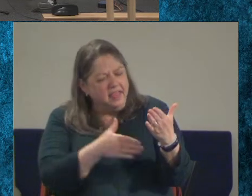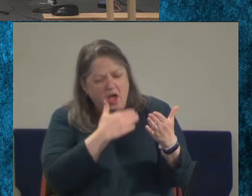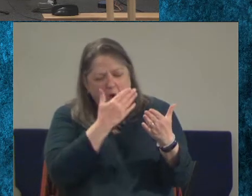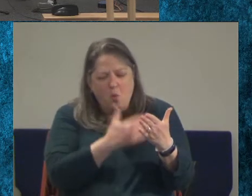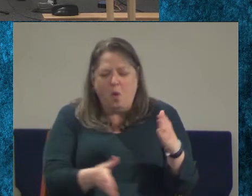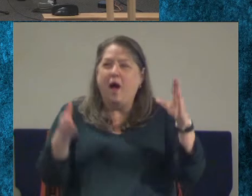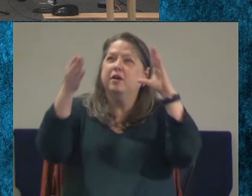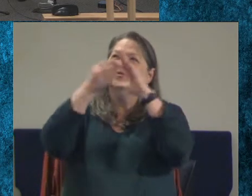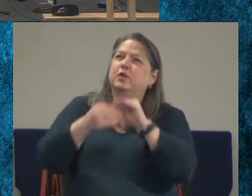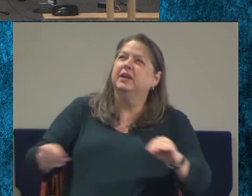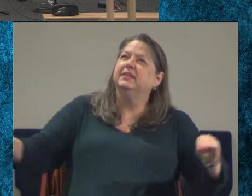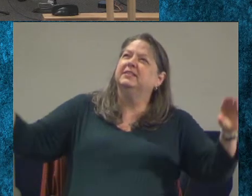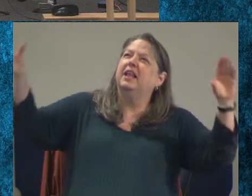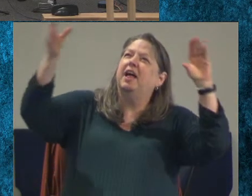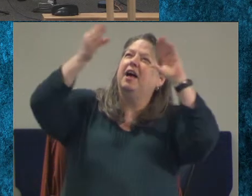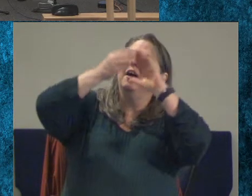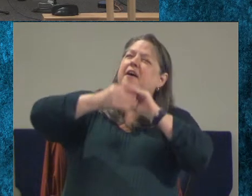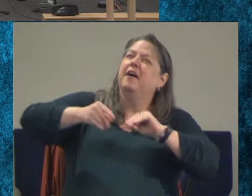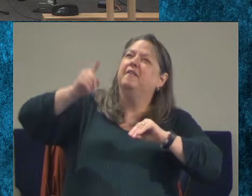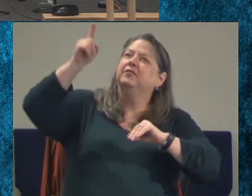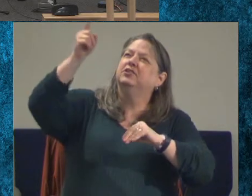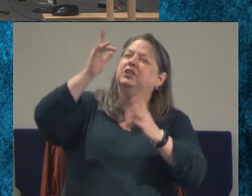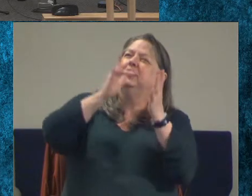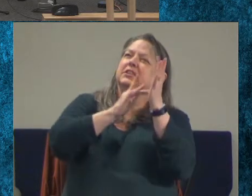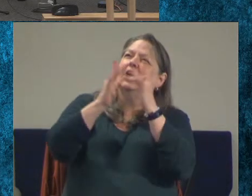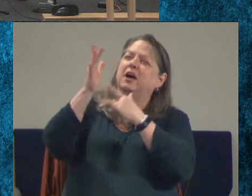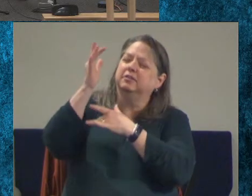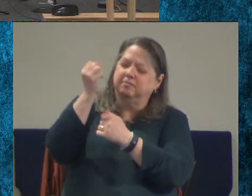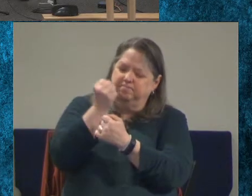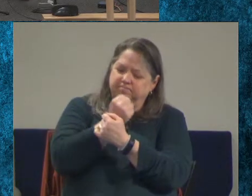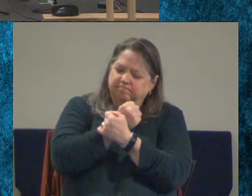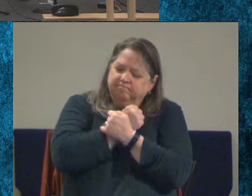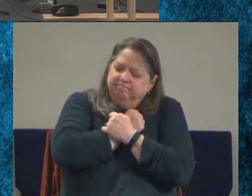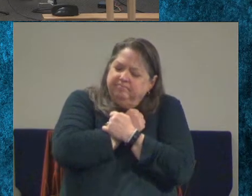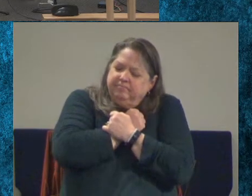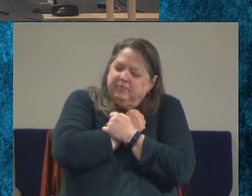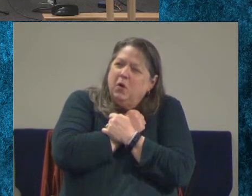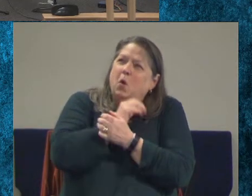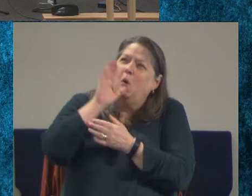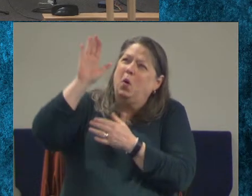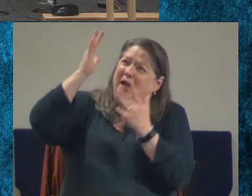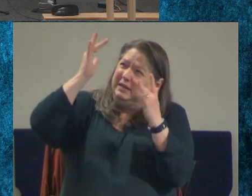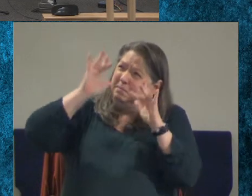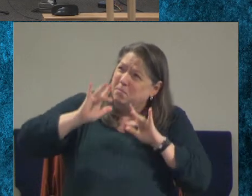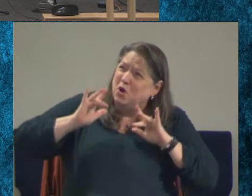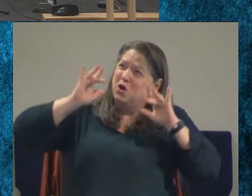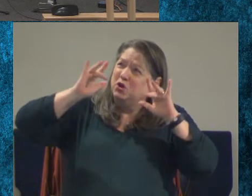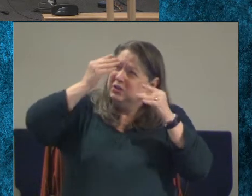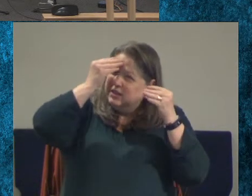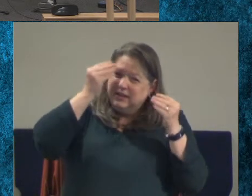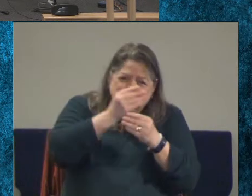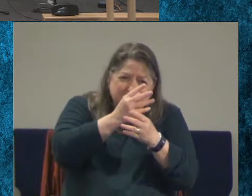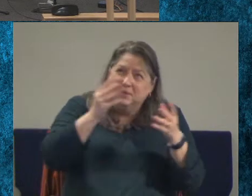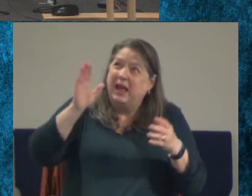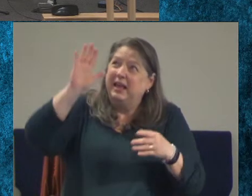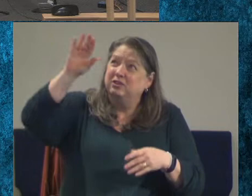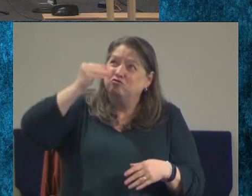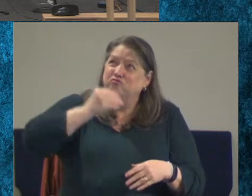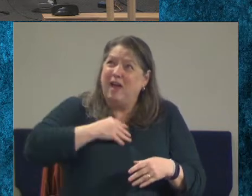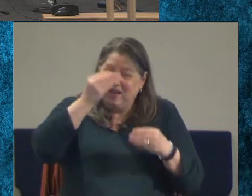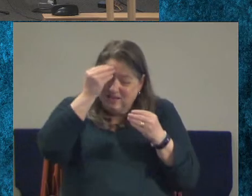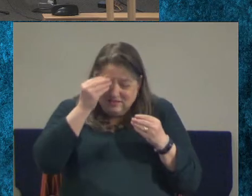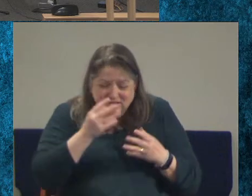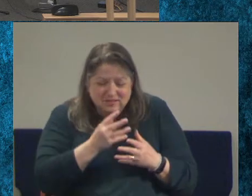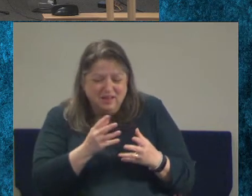Sing the wondrous love of Jesus, sing his mercy and his